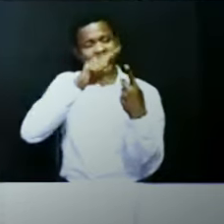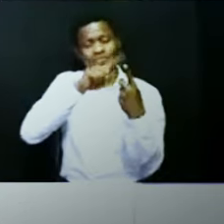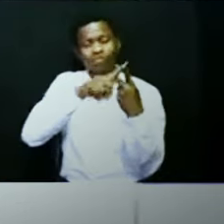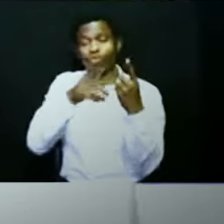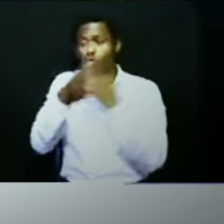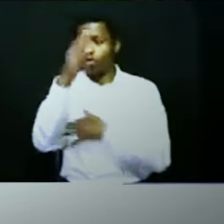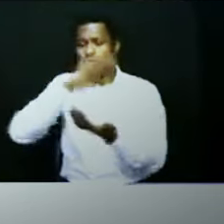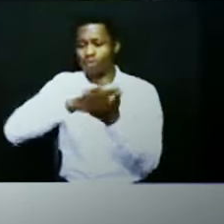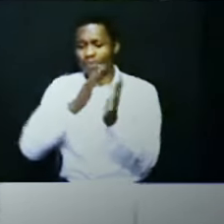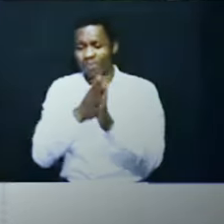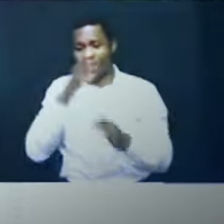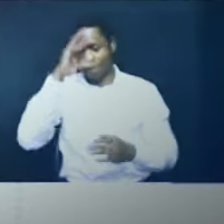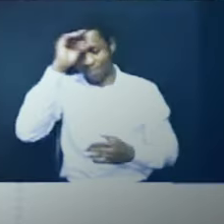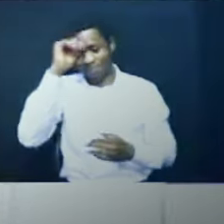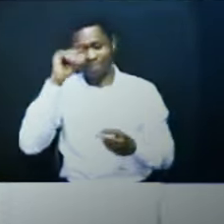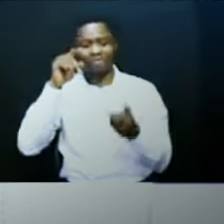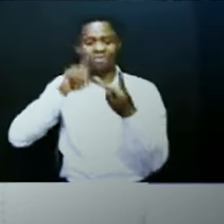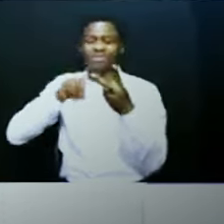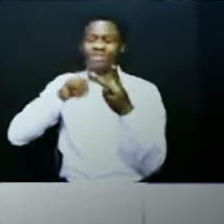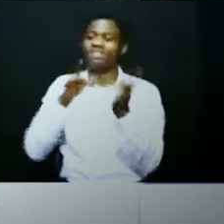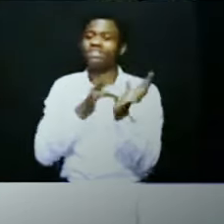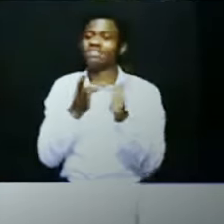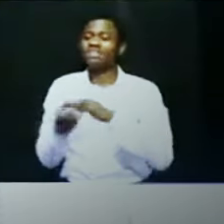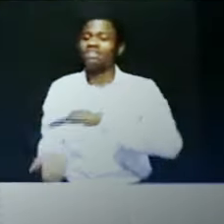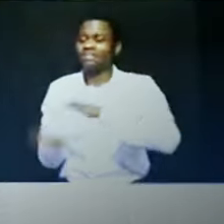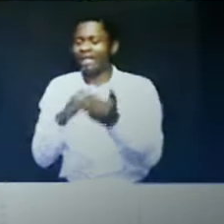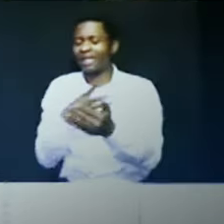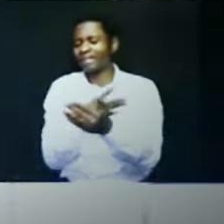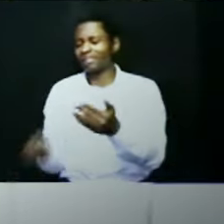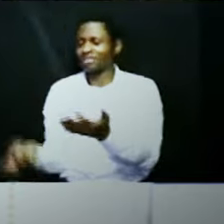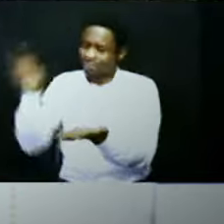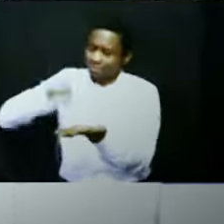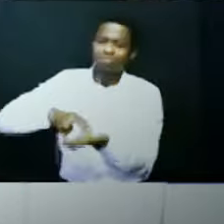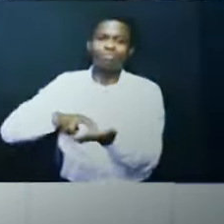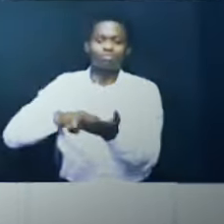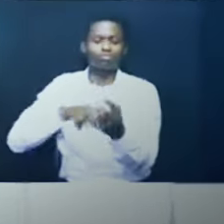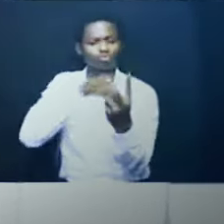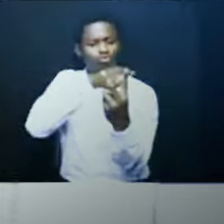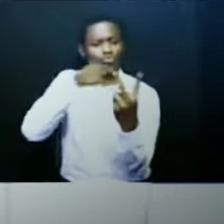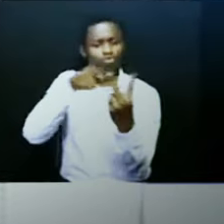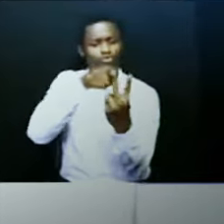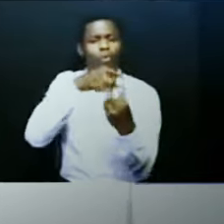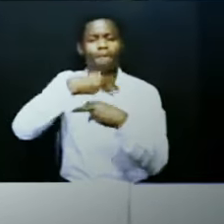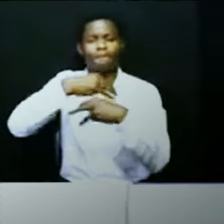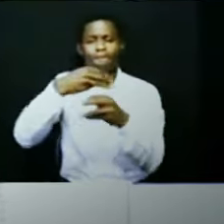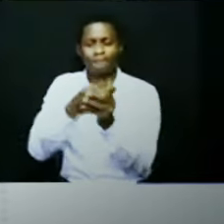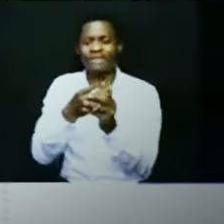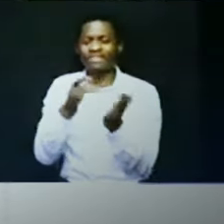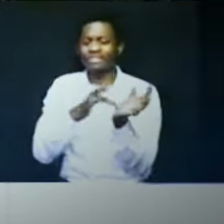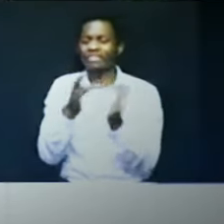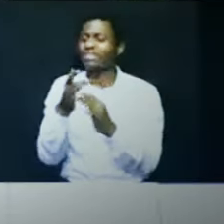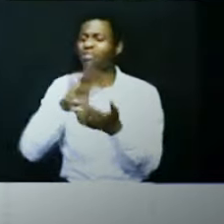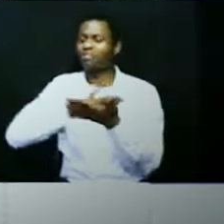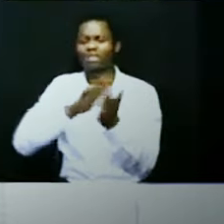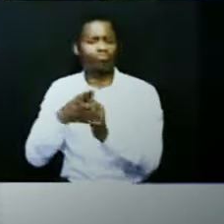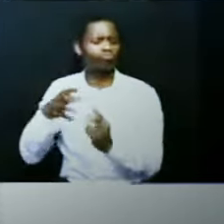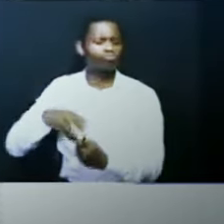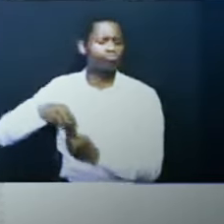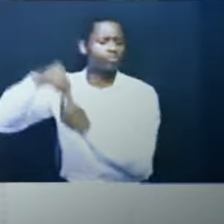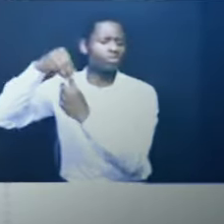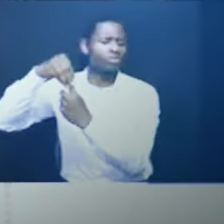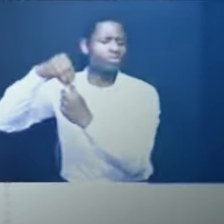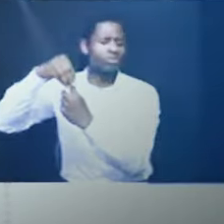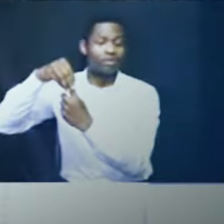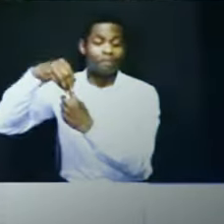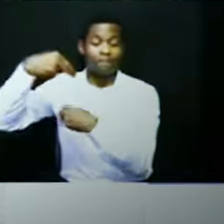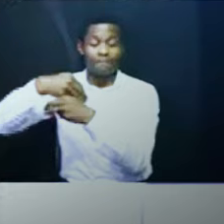man, that Jesus died and resurrected, distinguishes him and make